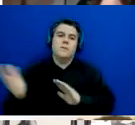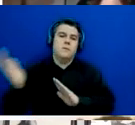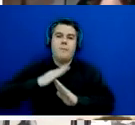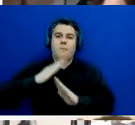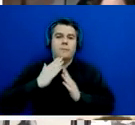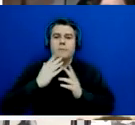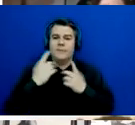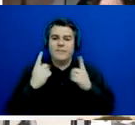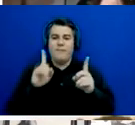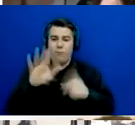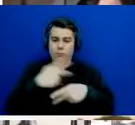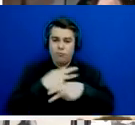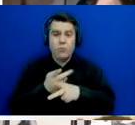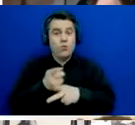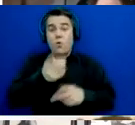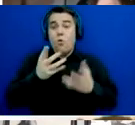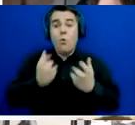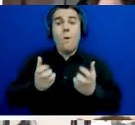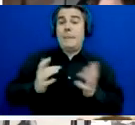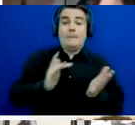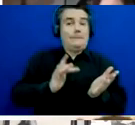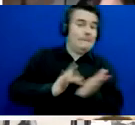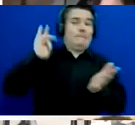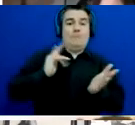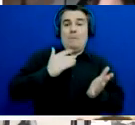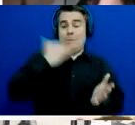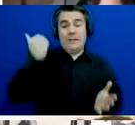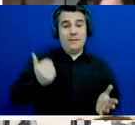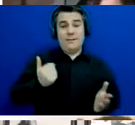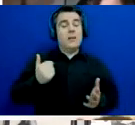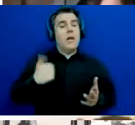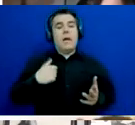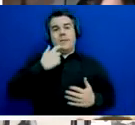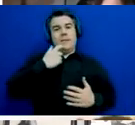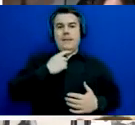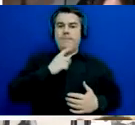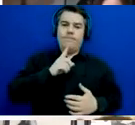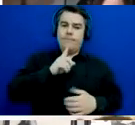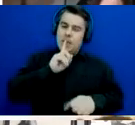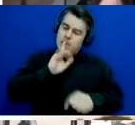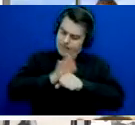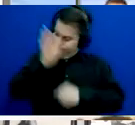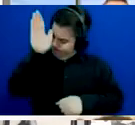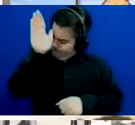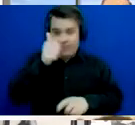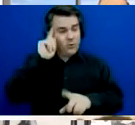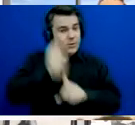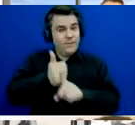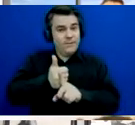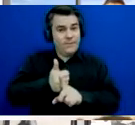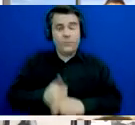your products. You want to get the best out of what you're doing here. And so I say commit to yourself. Yeah, absolutely.